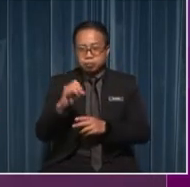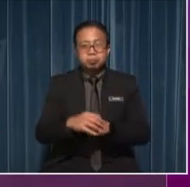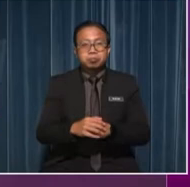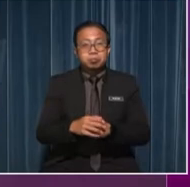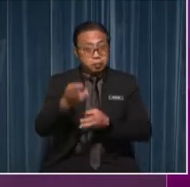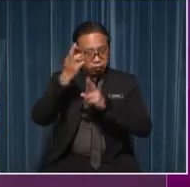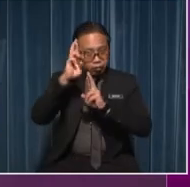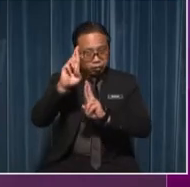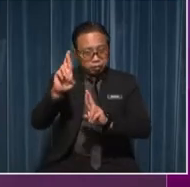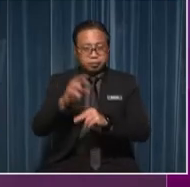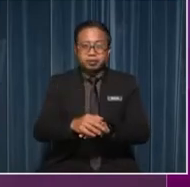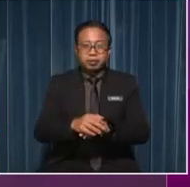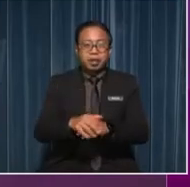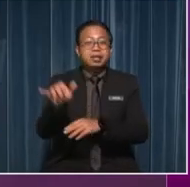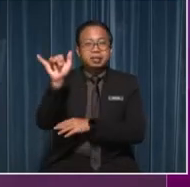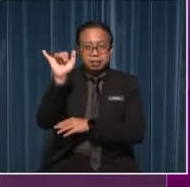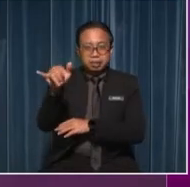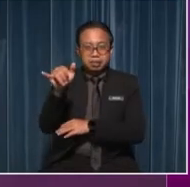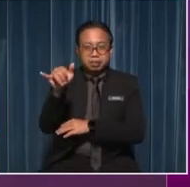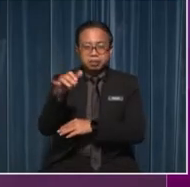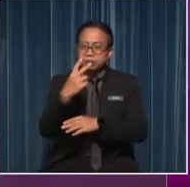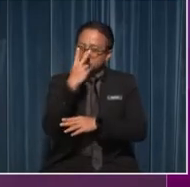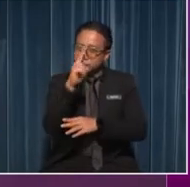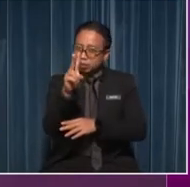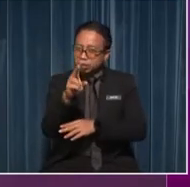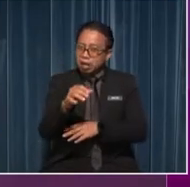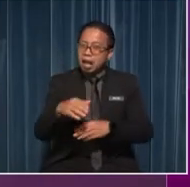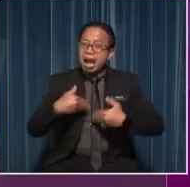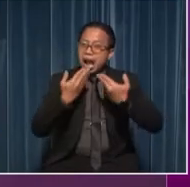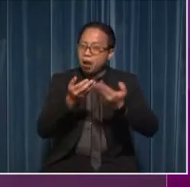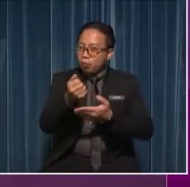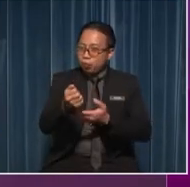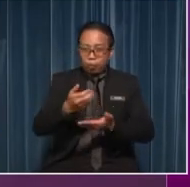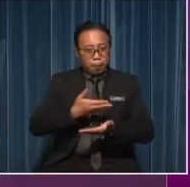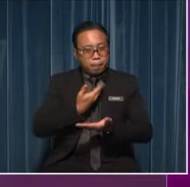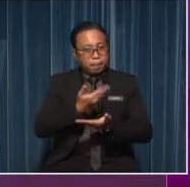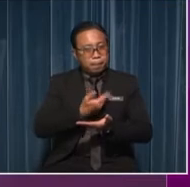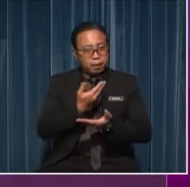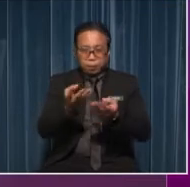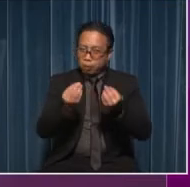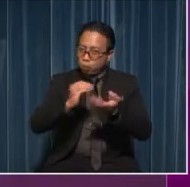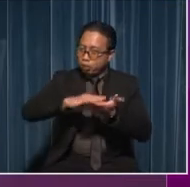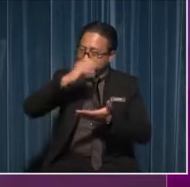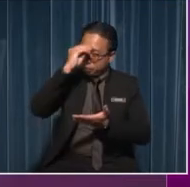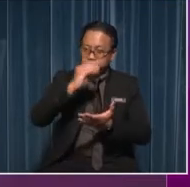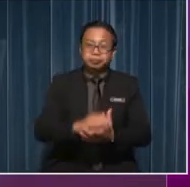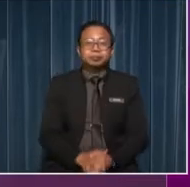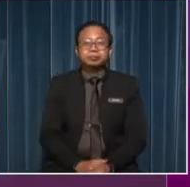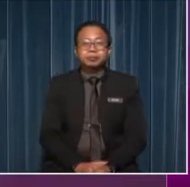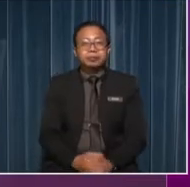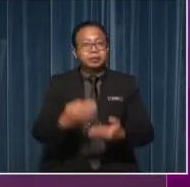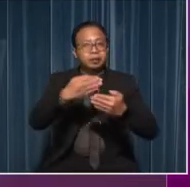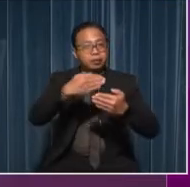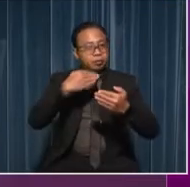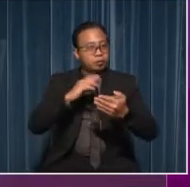pupils? Yes, I can see how excited you are. Alright, before we